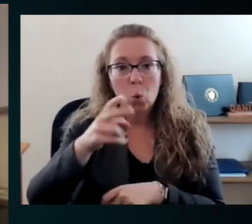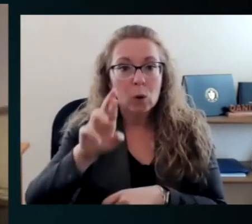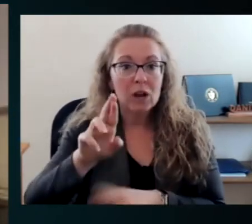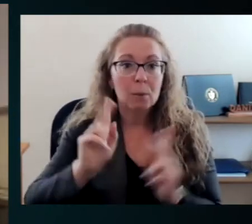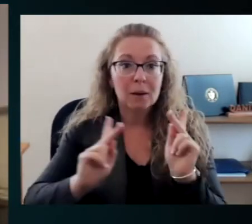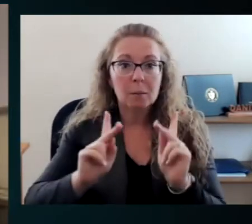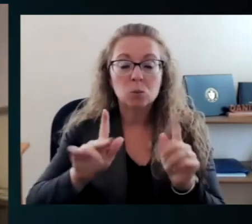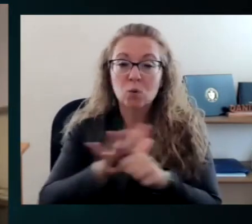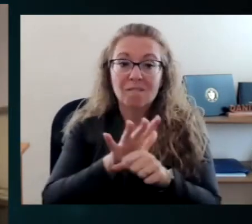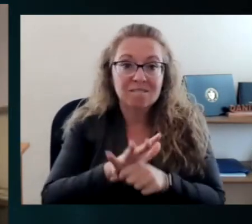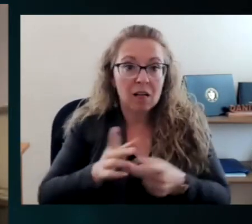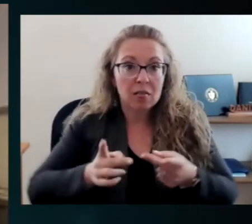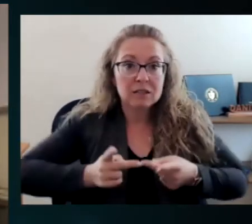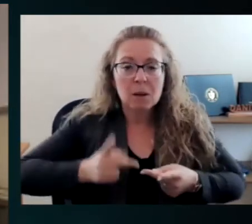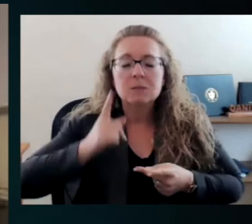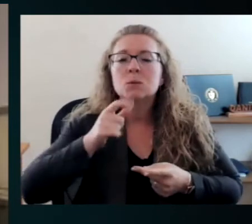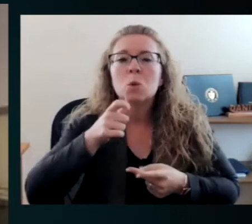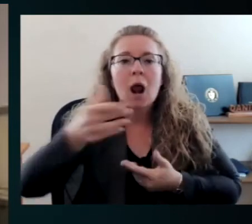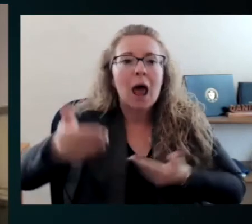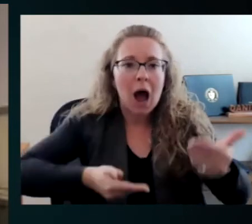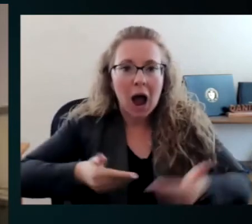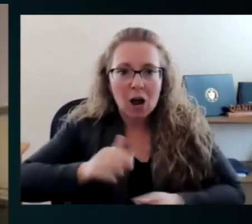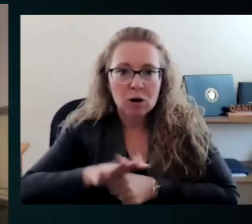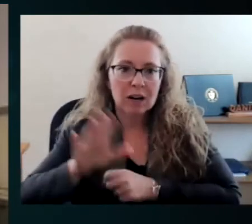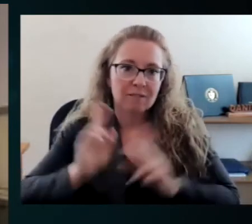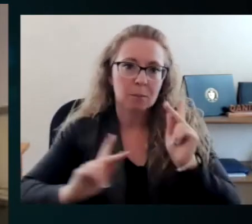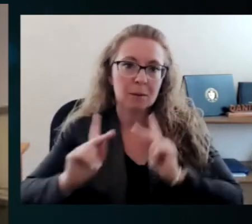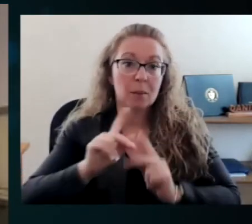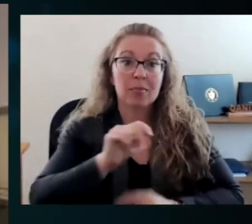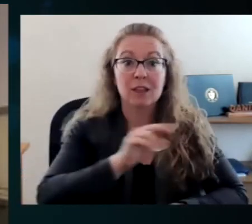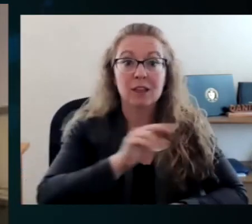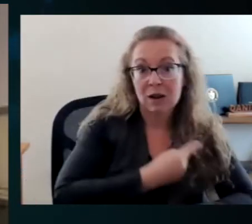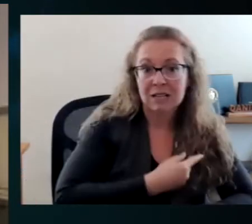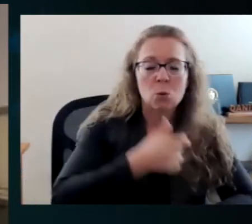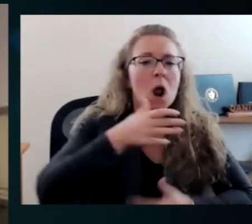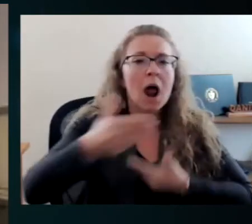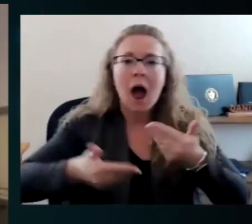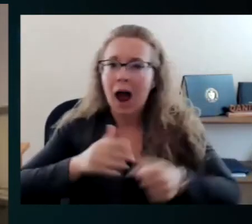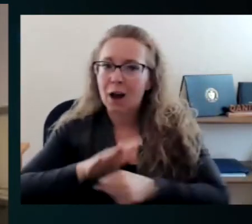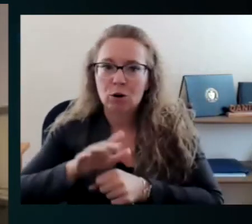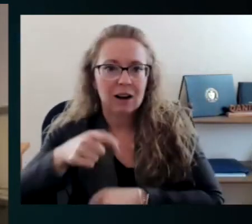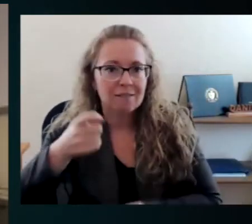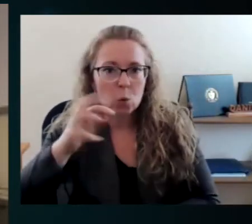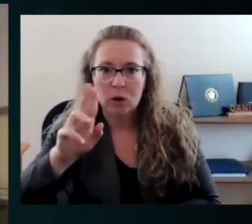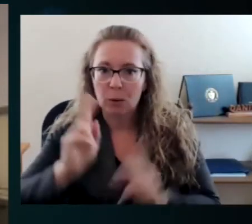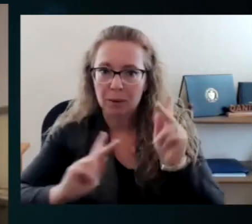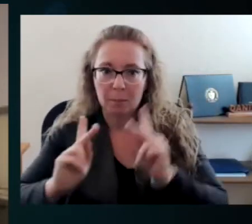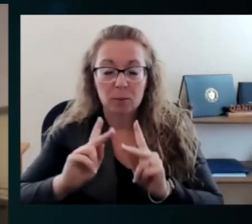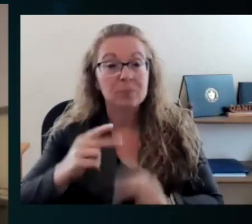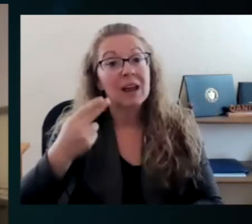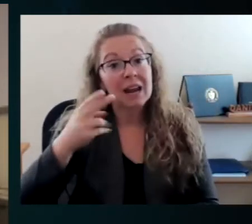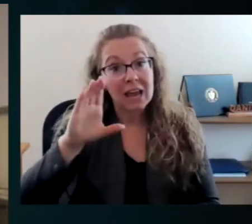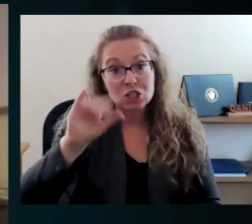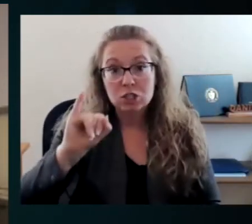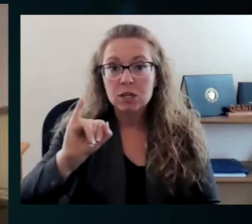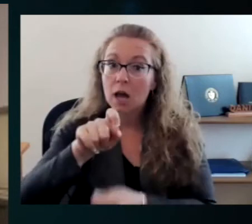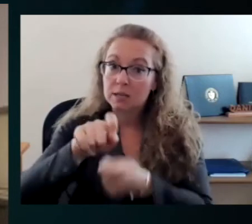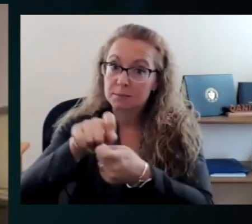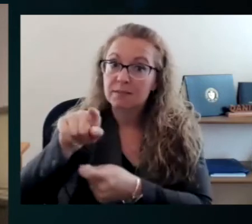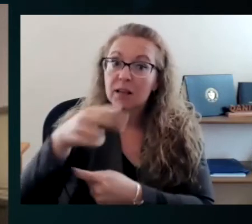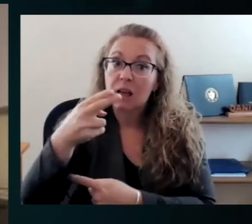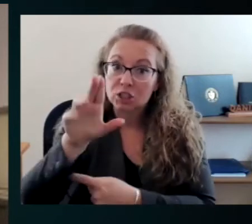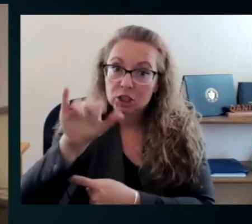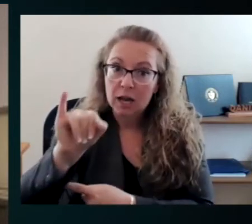we don't hire enough trans people, because we don't hire enough queer people. And in HCI specifically, you often have to be